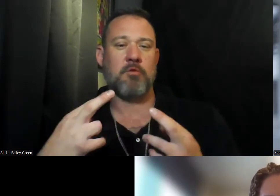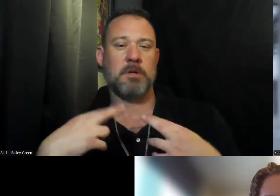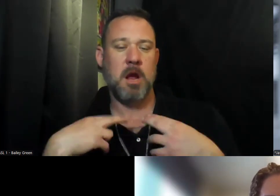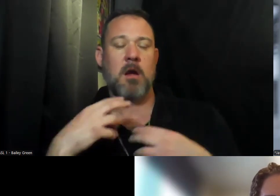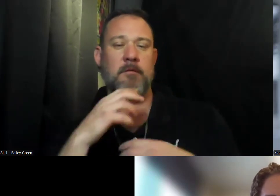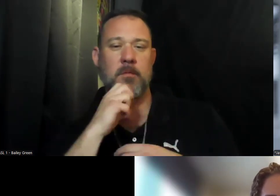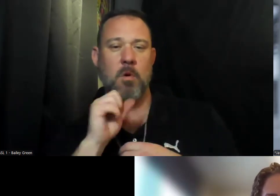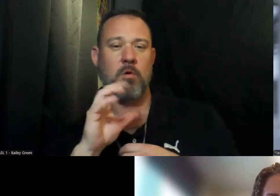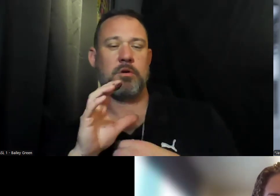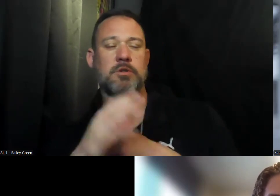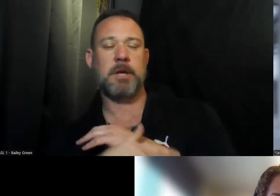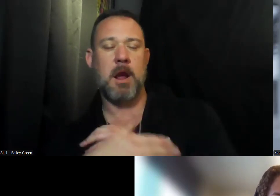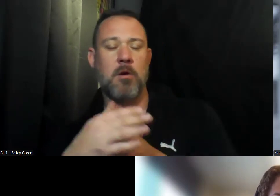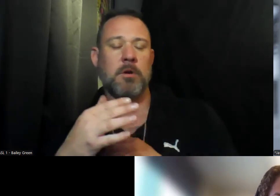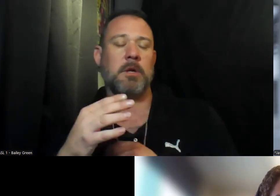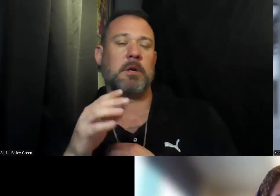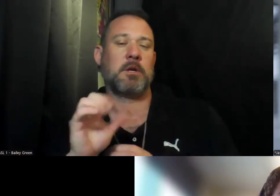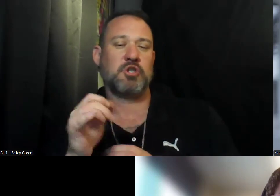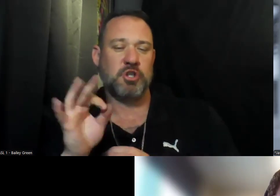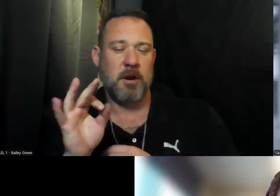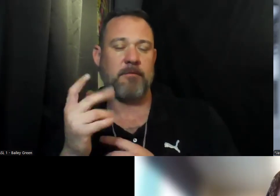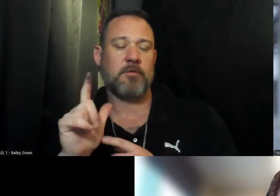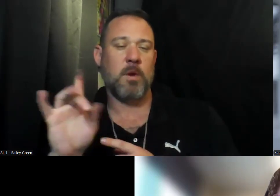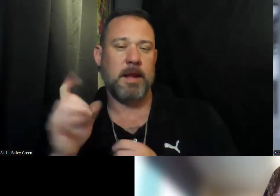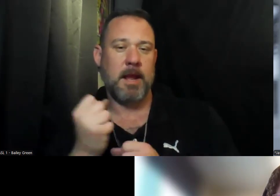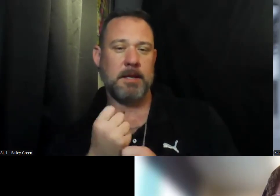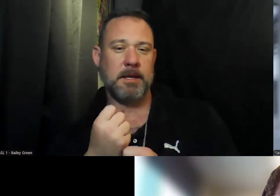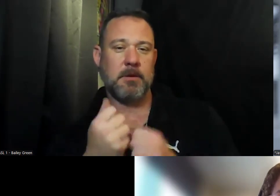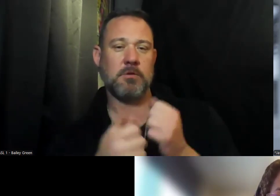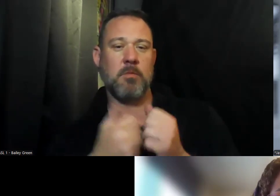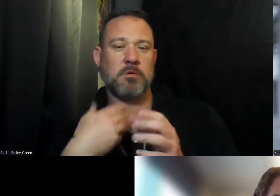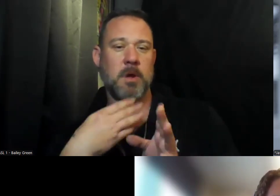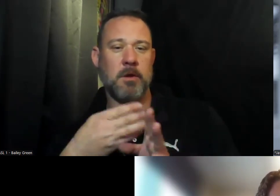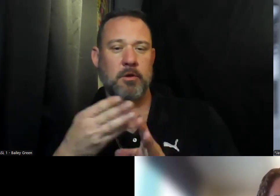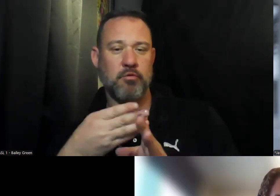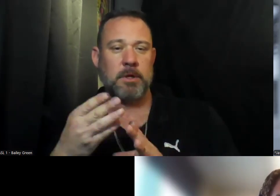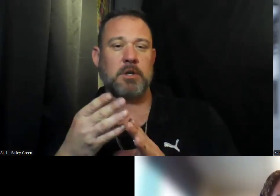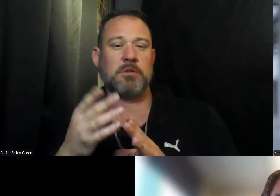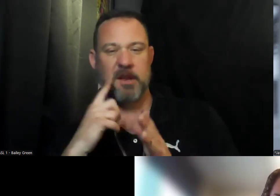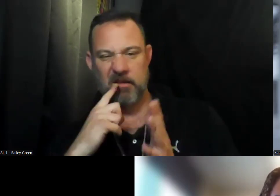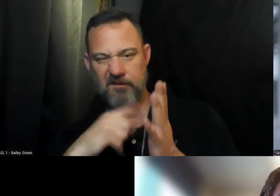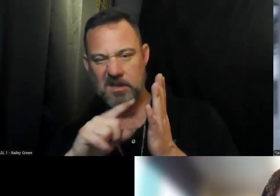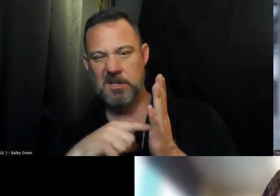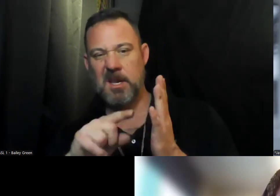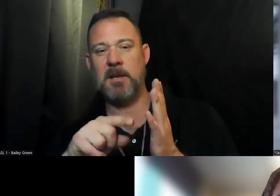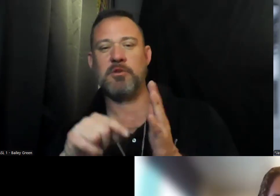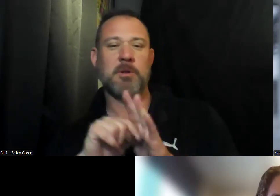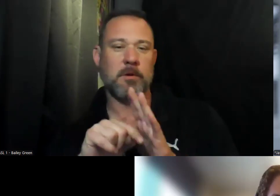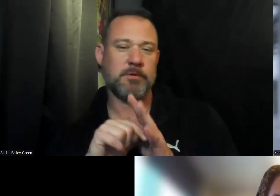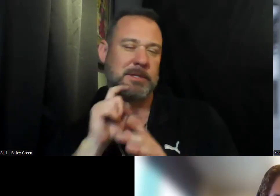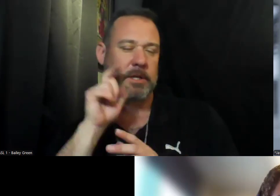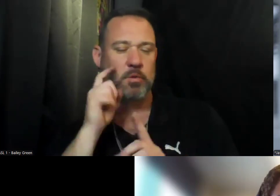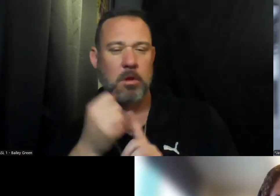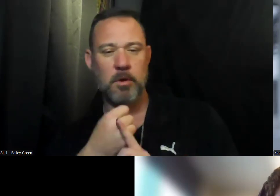Orange County Sheriff's Department after 28 years there. So most of my career has always been in investigations with like homicide, sexual